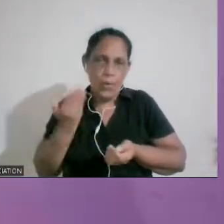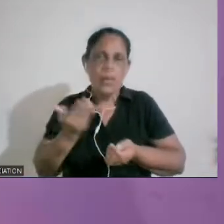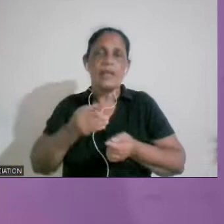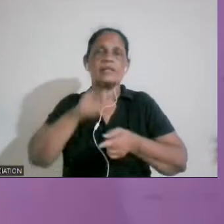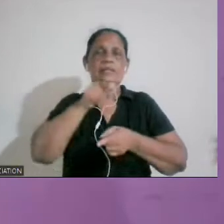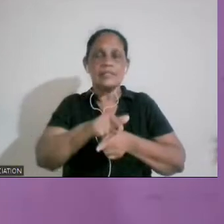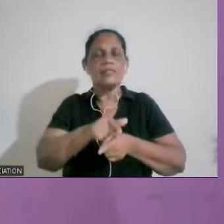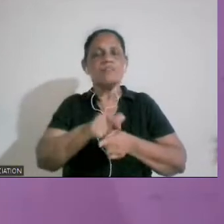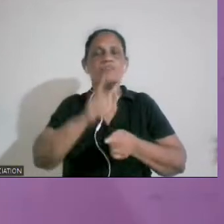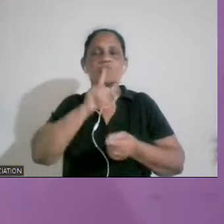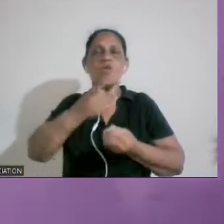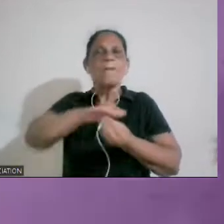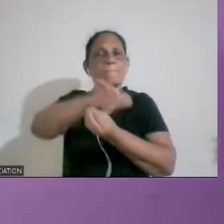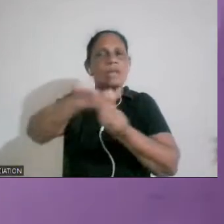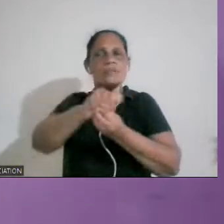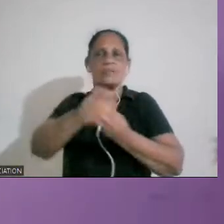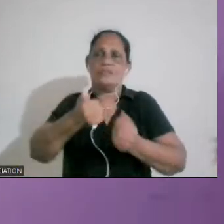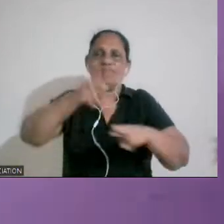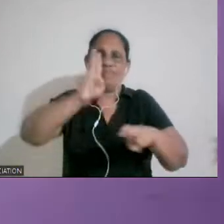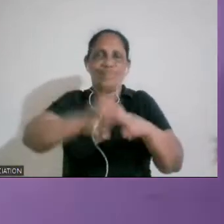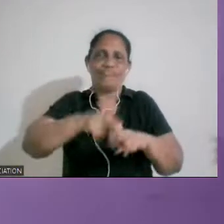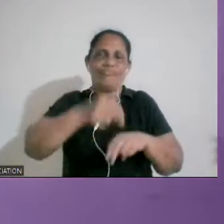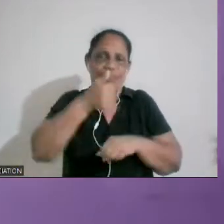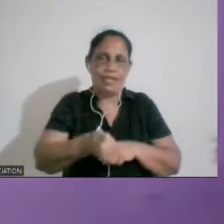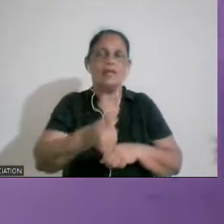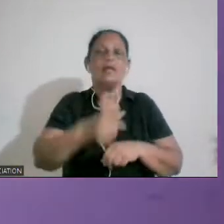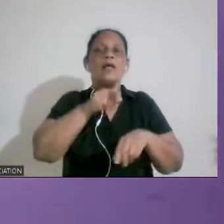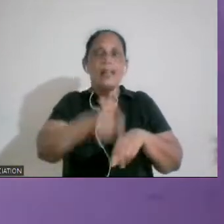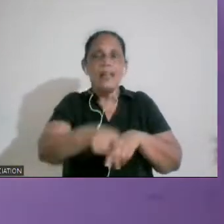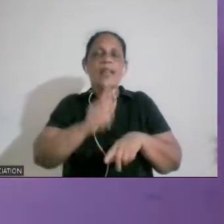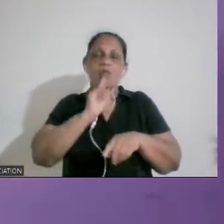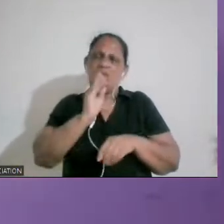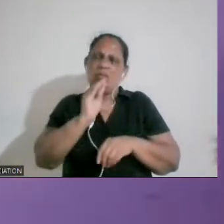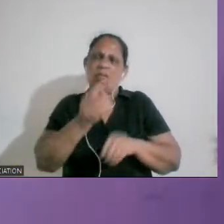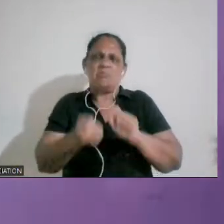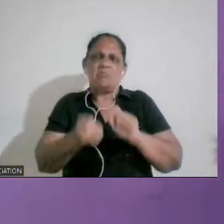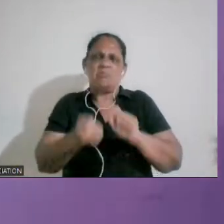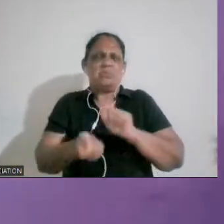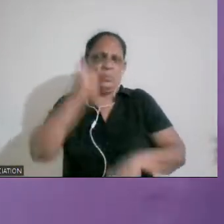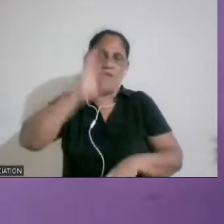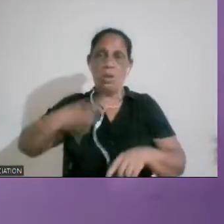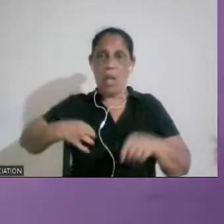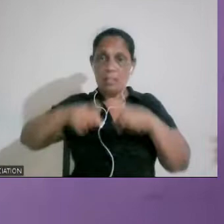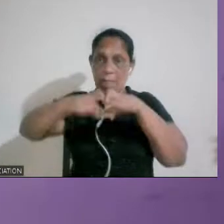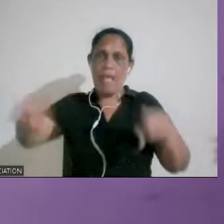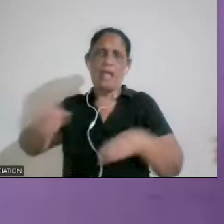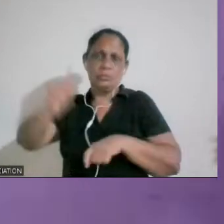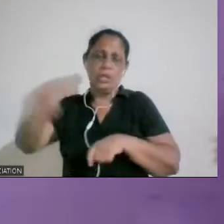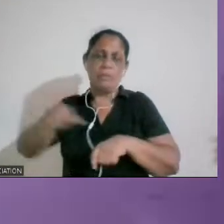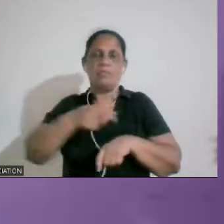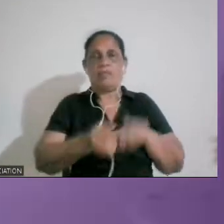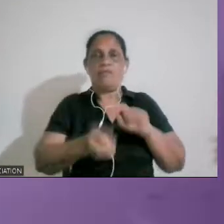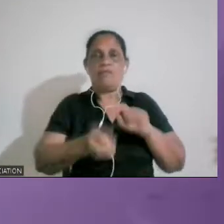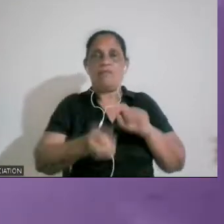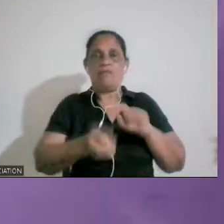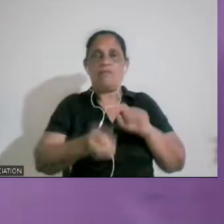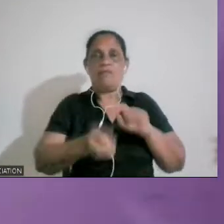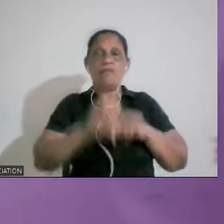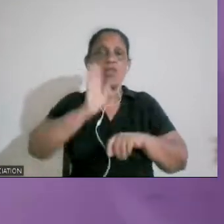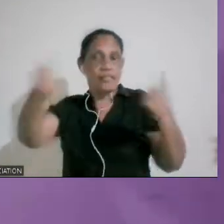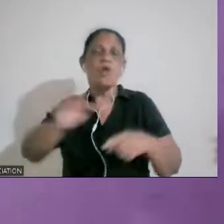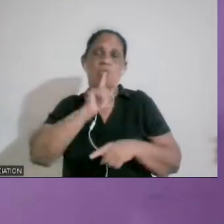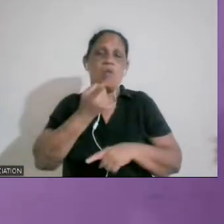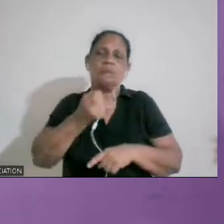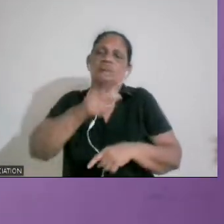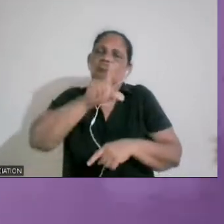A great alternative is the cloth pad. Now, this is reusable. As you can see, there are fixtures here to secure